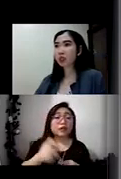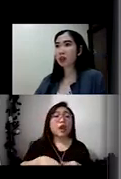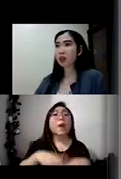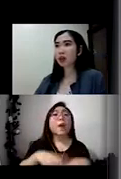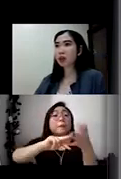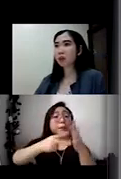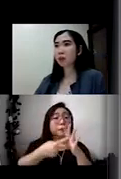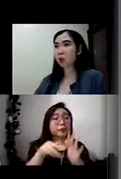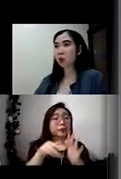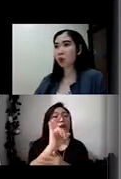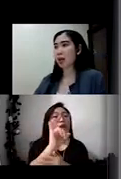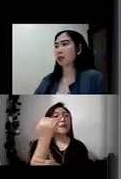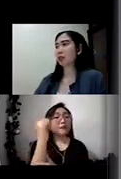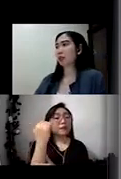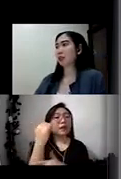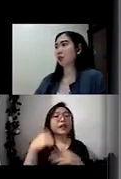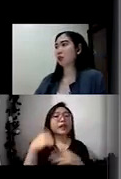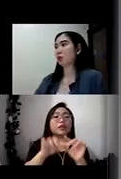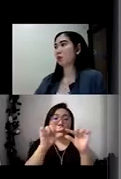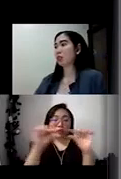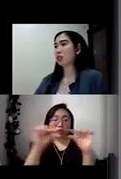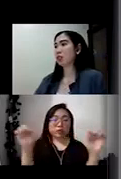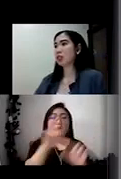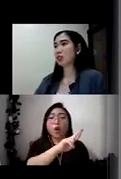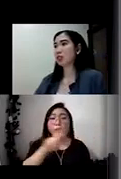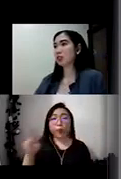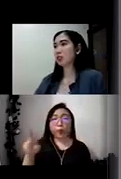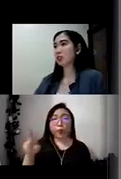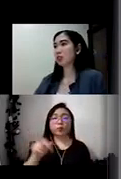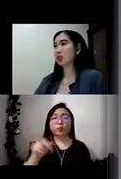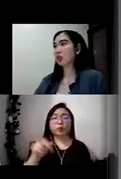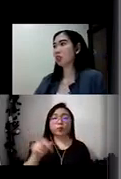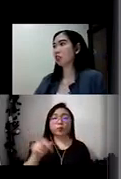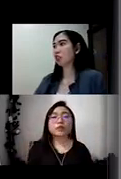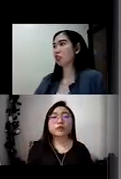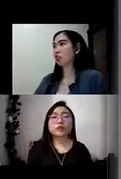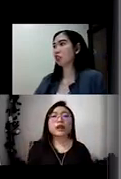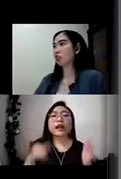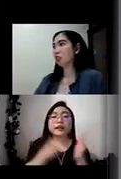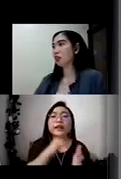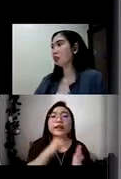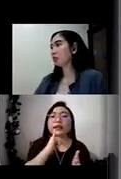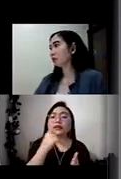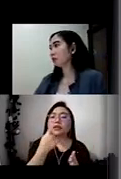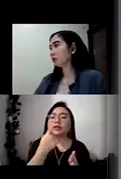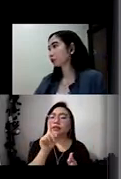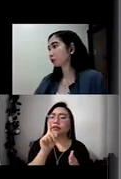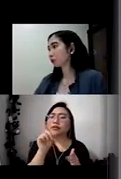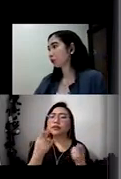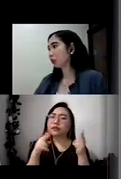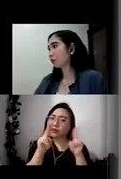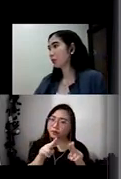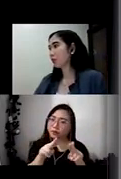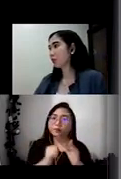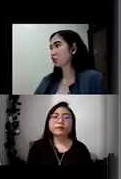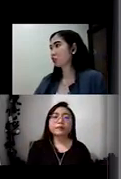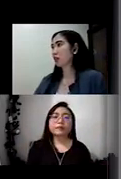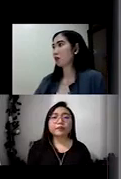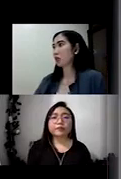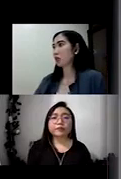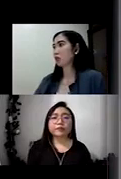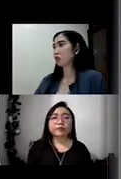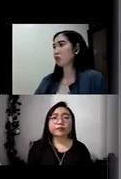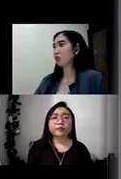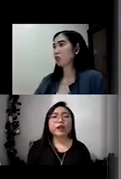yung row niya. So basically, that's the condition. And marami pa